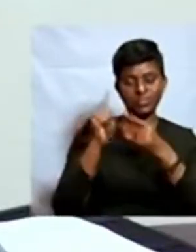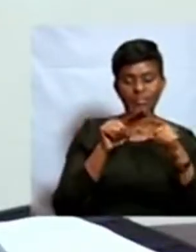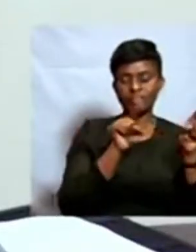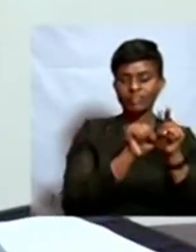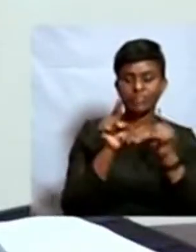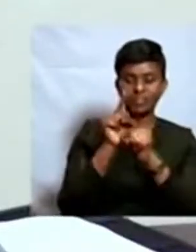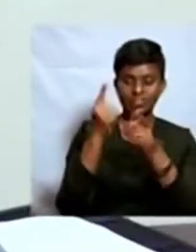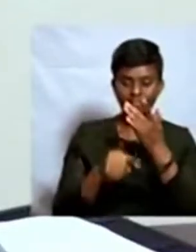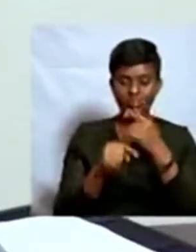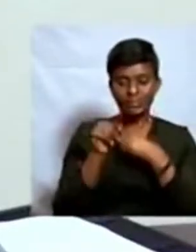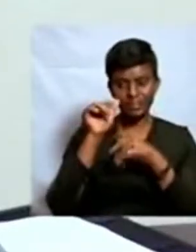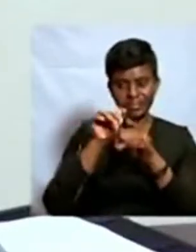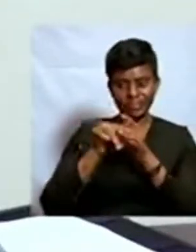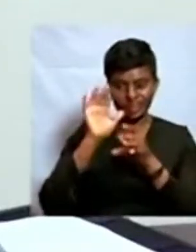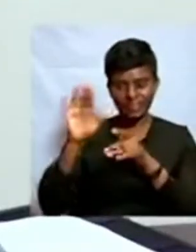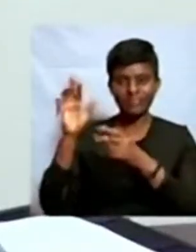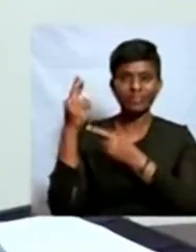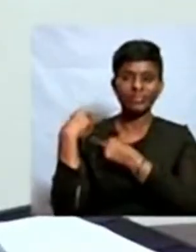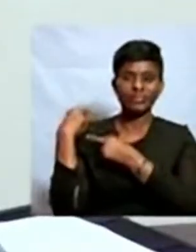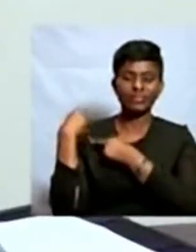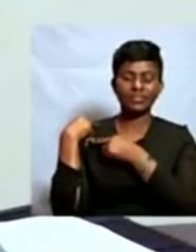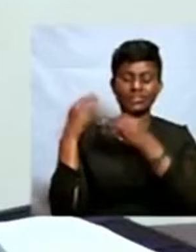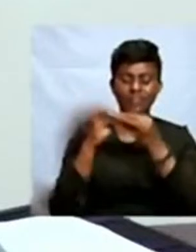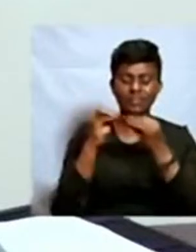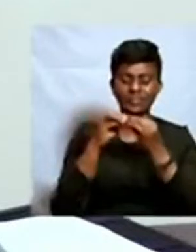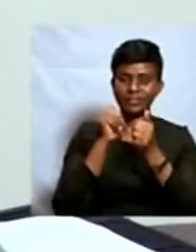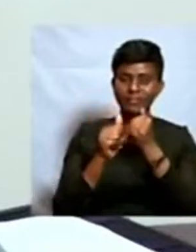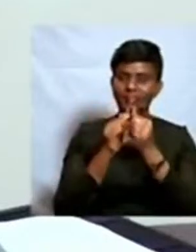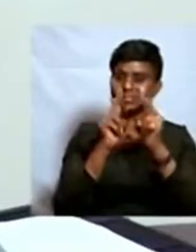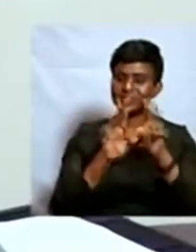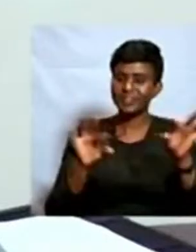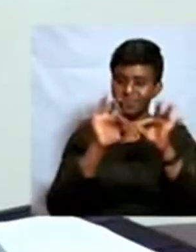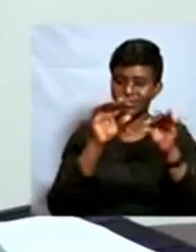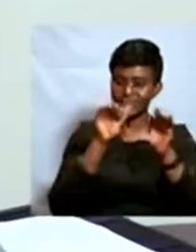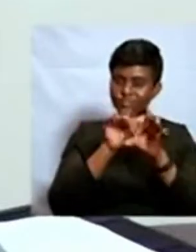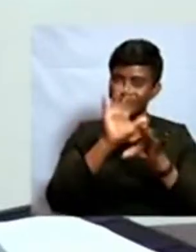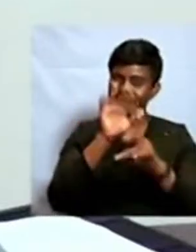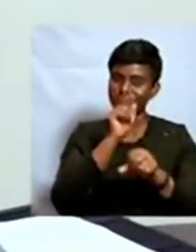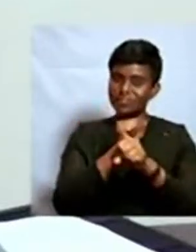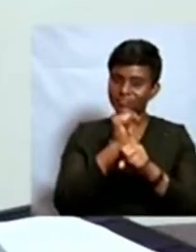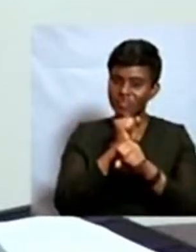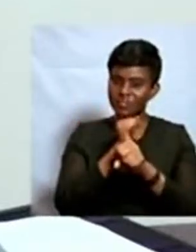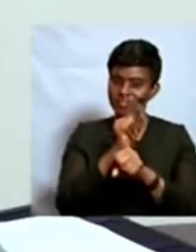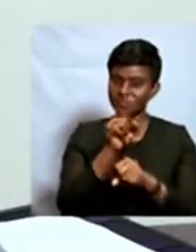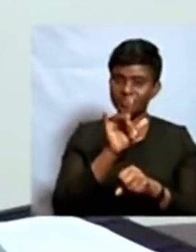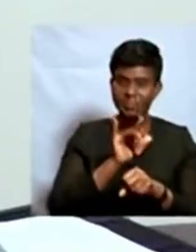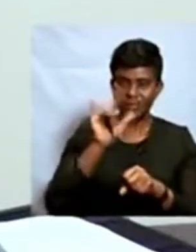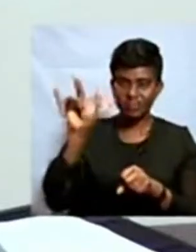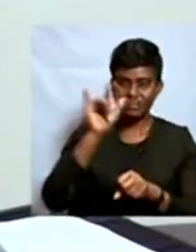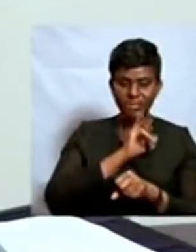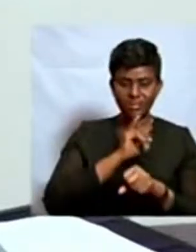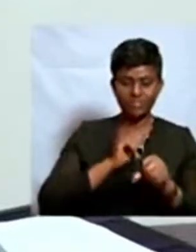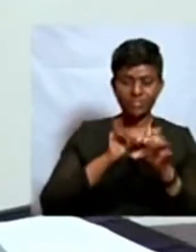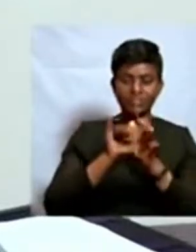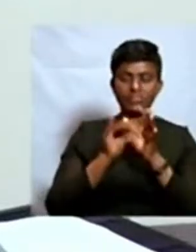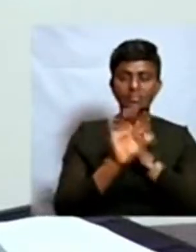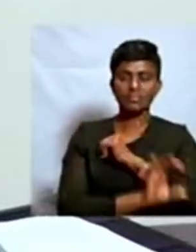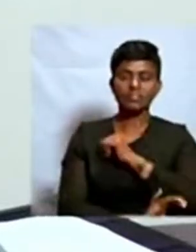also on the responsibilities that are crucial to the oversight of the aviation industry in the